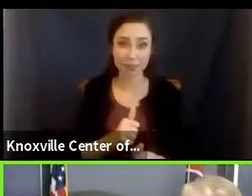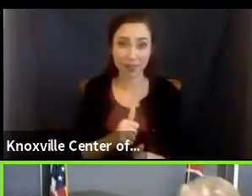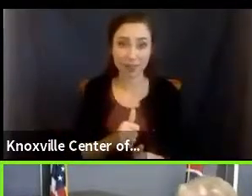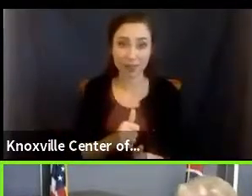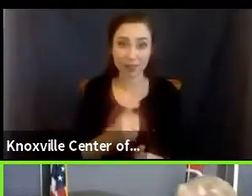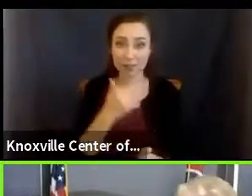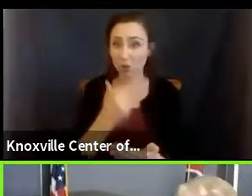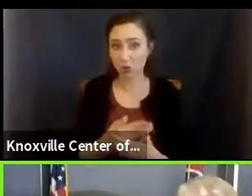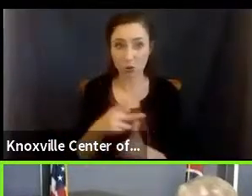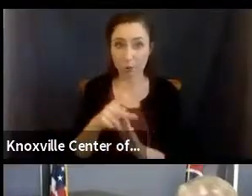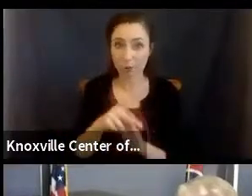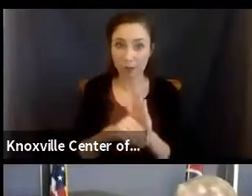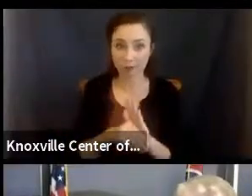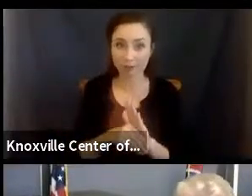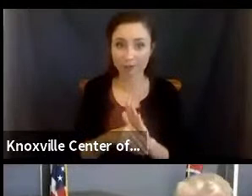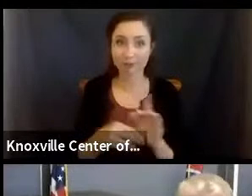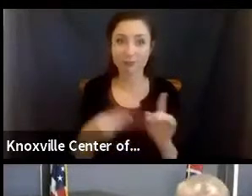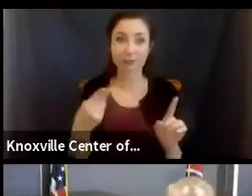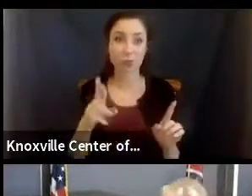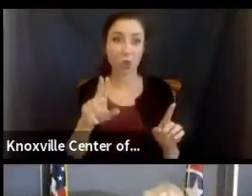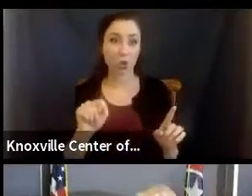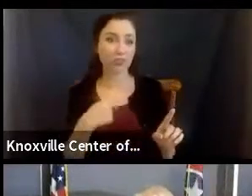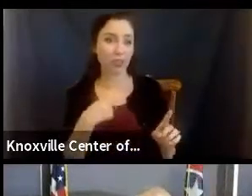I'd like to say something.